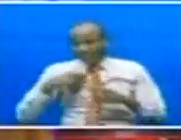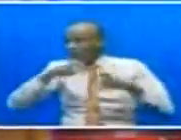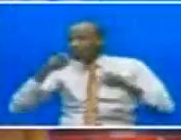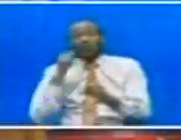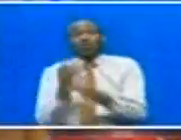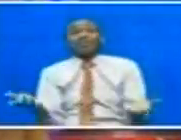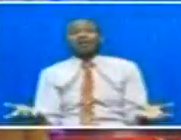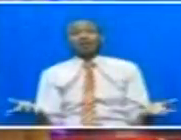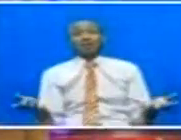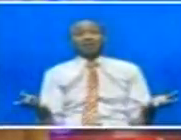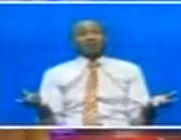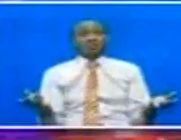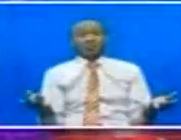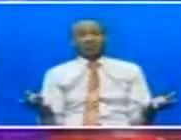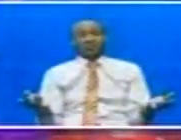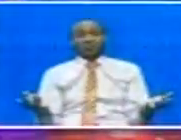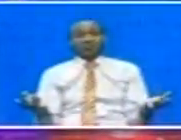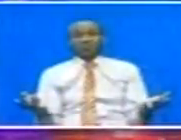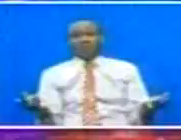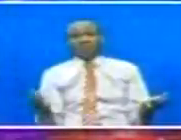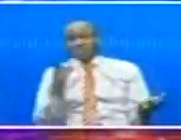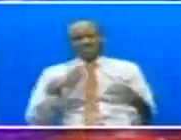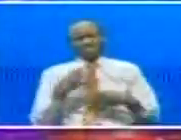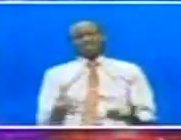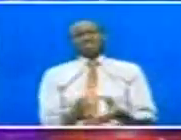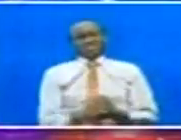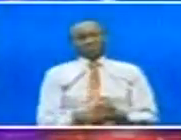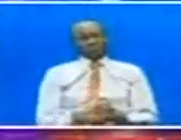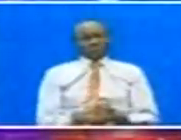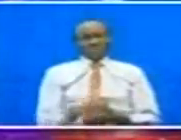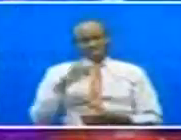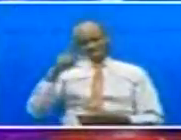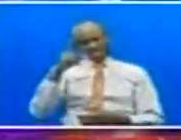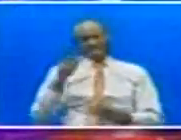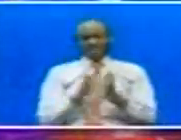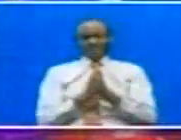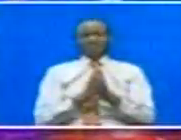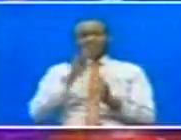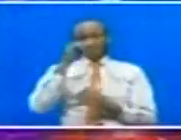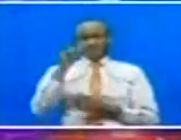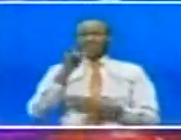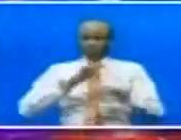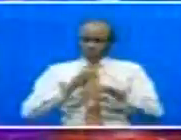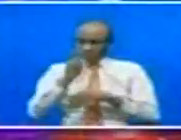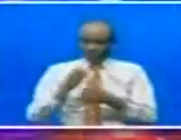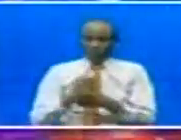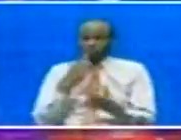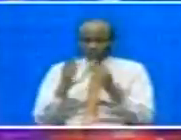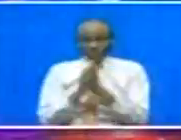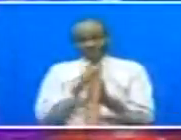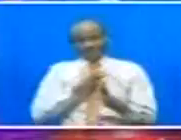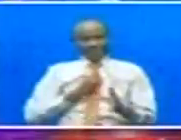do. Or handouts. Very interesting. Is that it? KK, Betty Murungi, good to see you. Good to see you. Say hello to Senator, okay? I